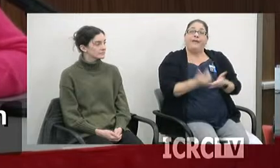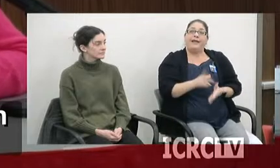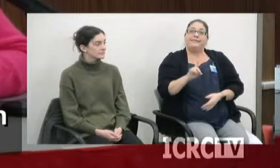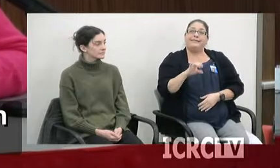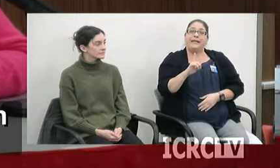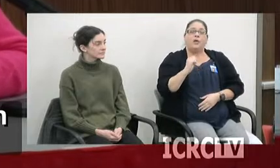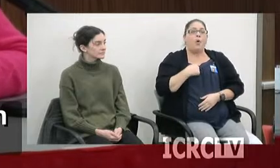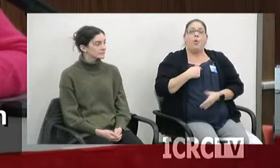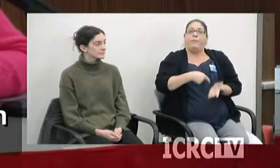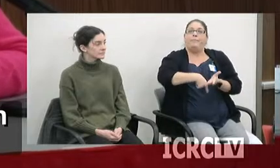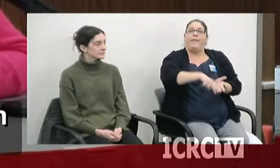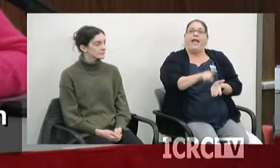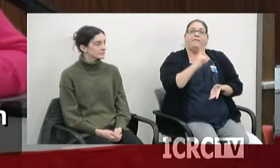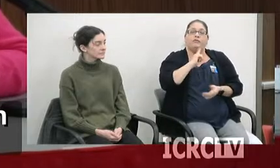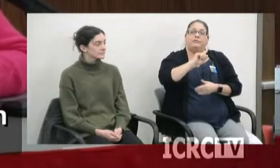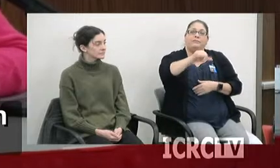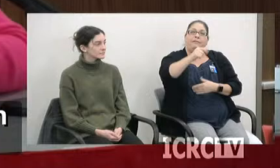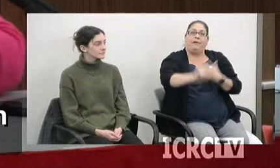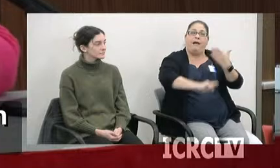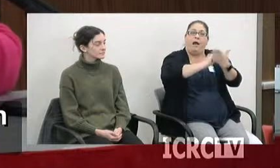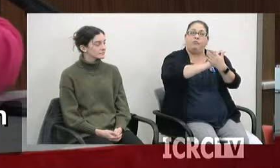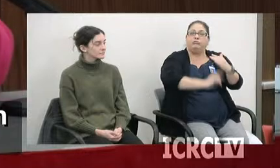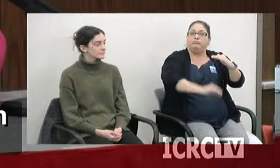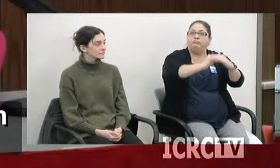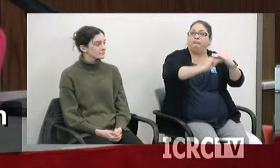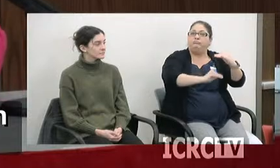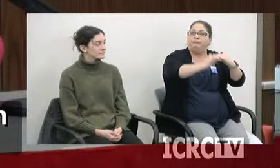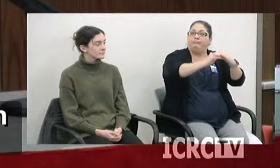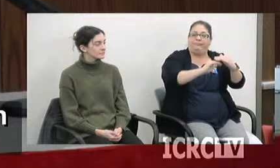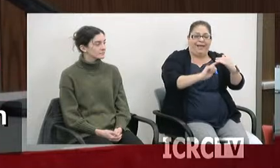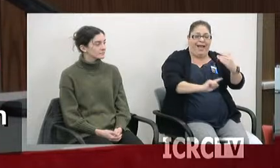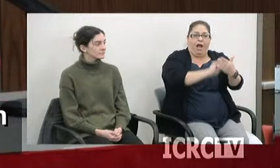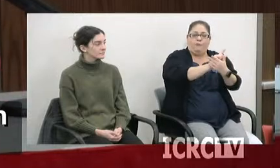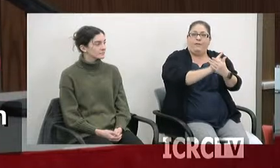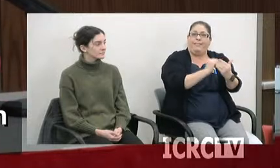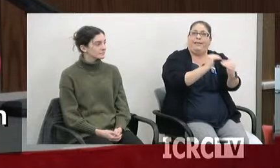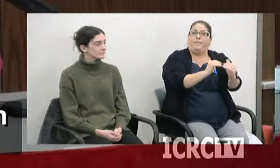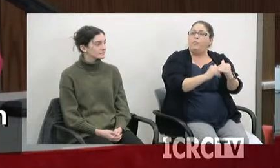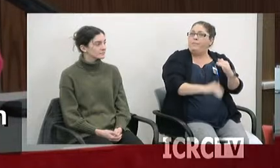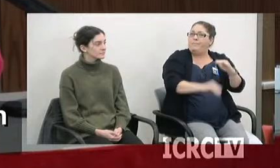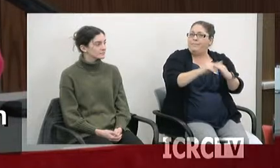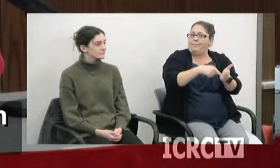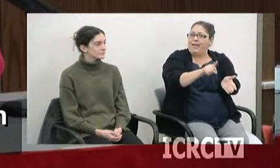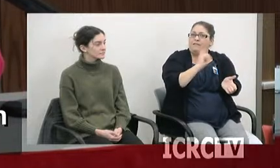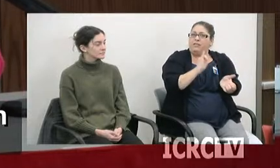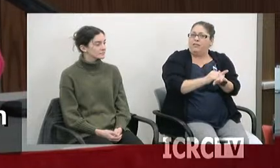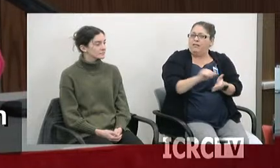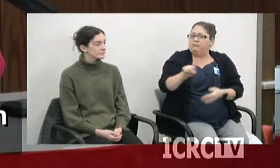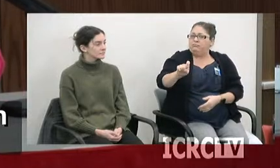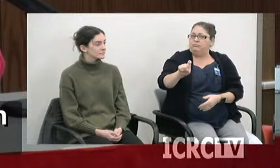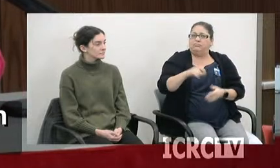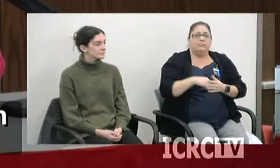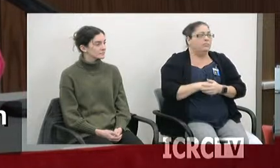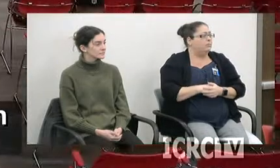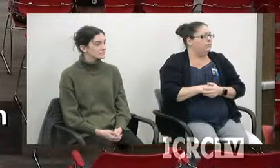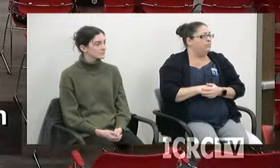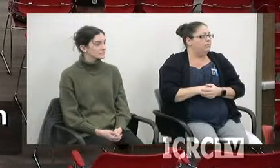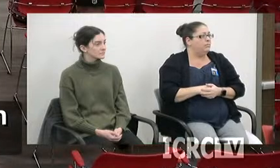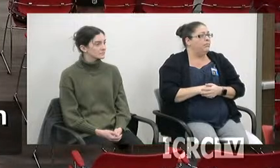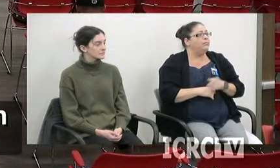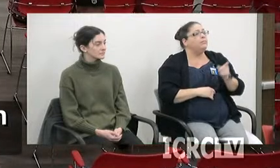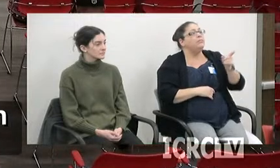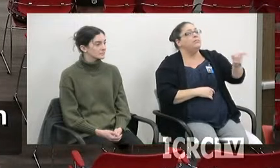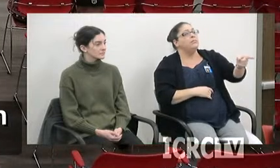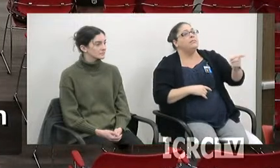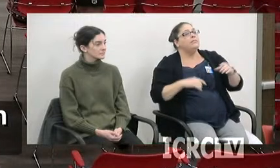up paying the whole 10 hours? Or whatever the up to hours are on the different categories? Yeah, curriculum